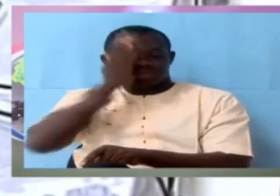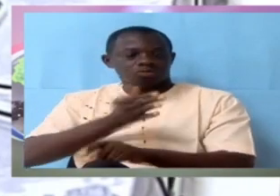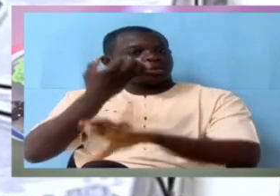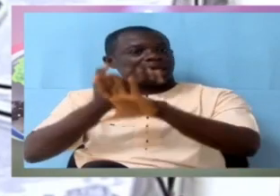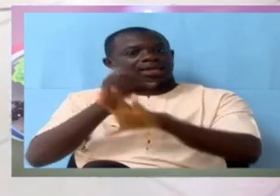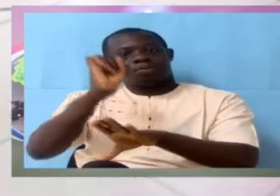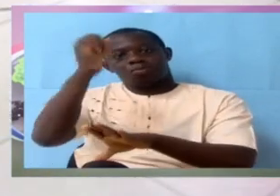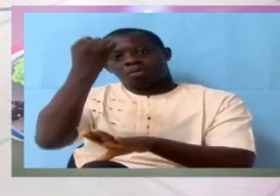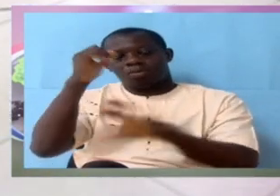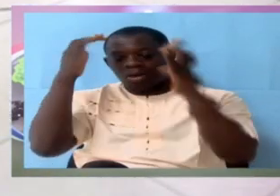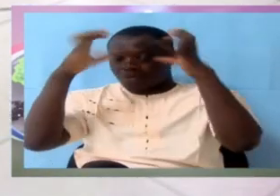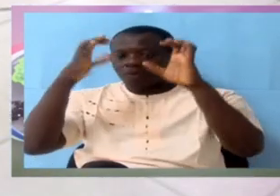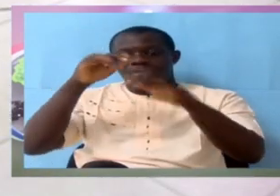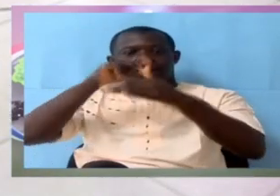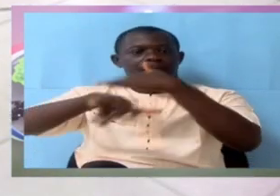lives.